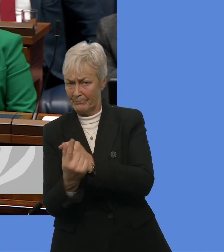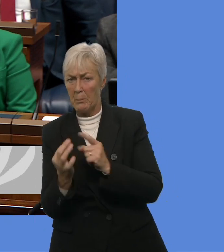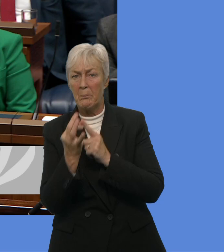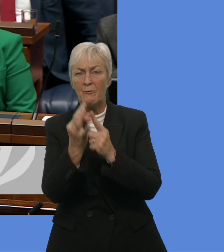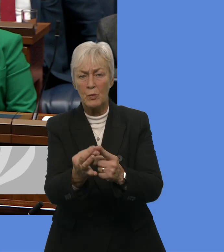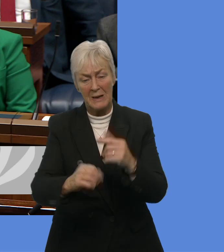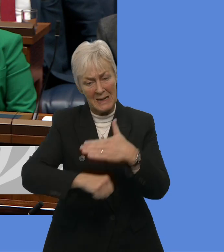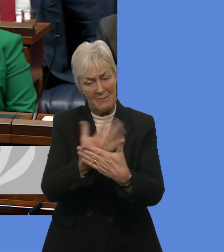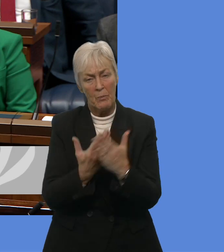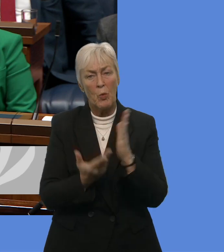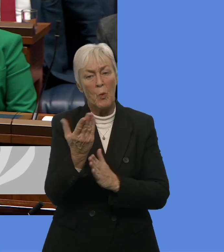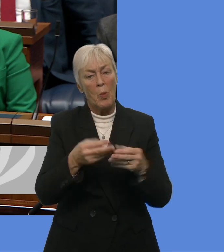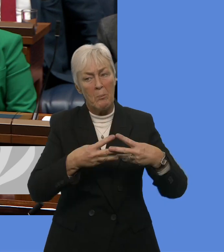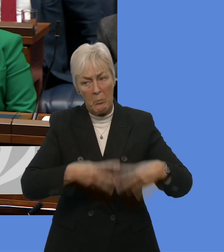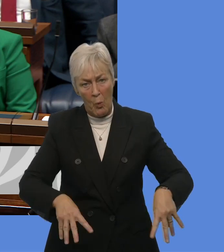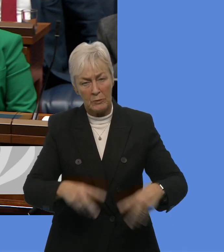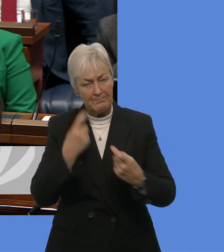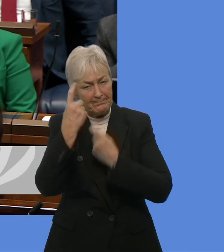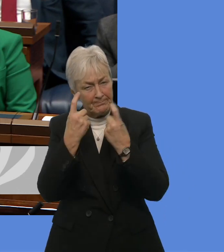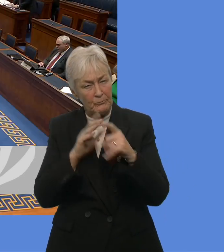developed by the board and to consider those in due course.